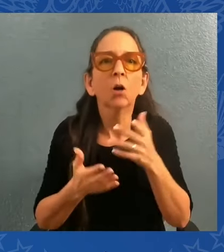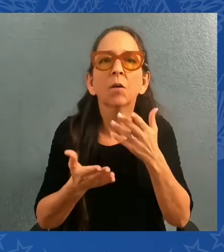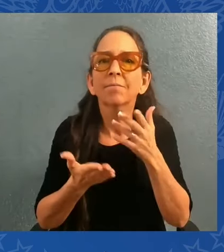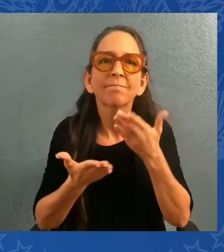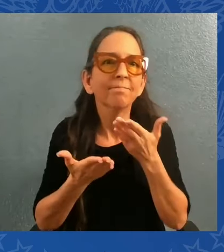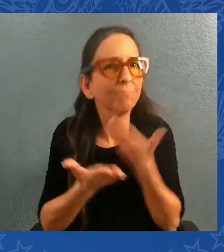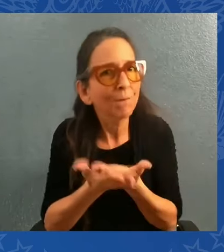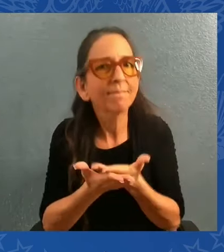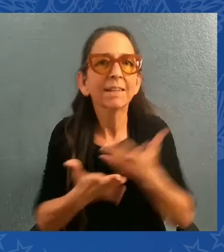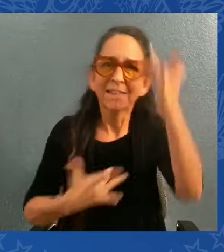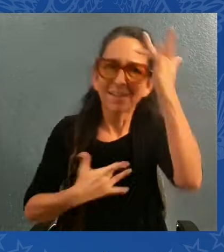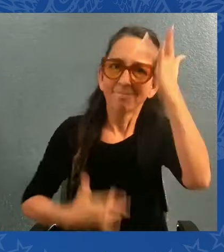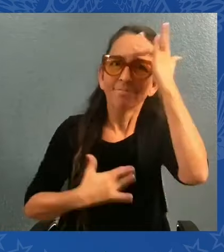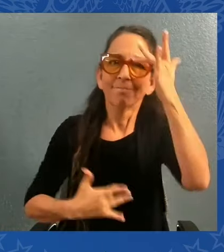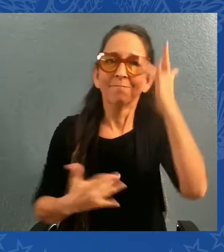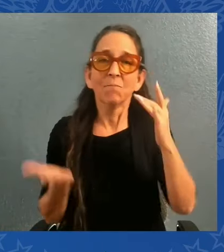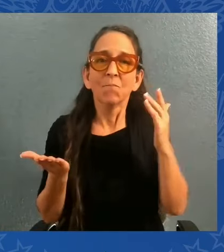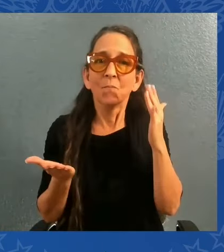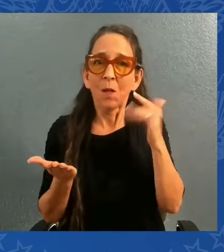service, which is often too hard to do.